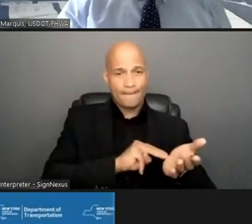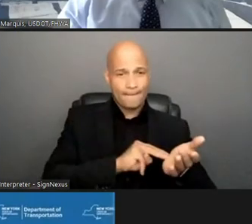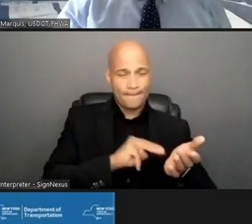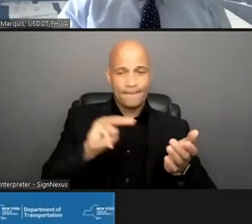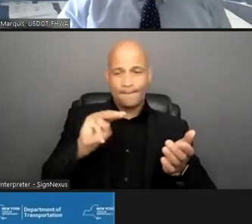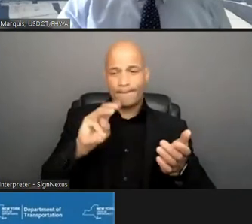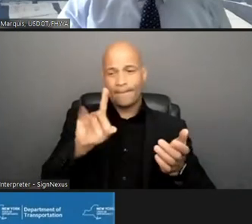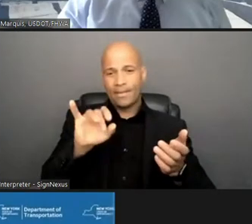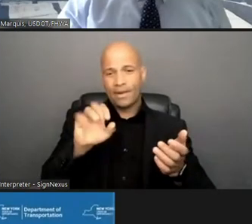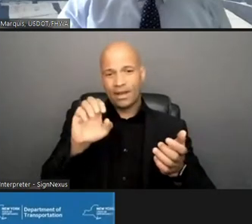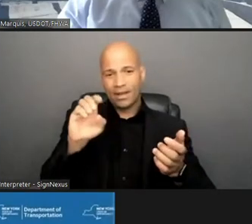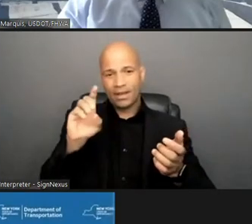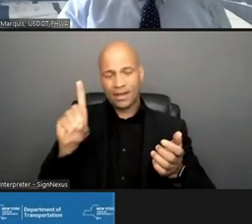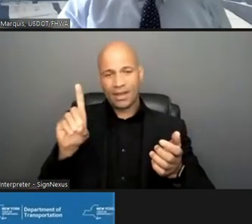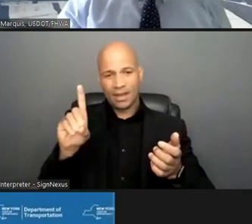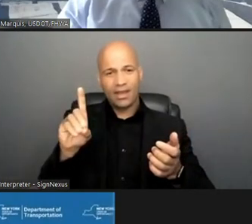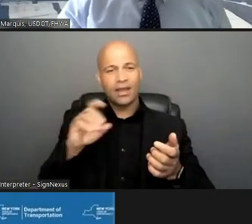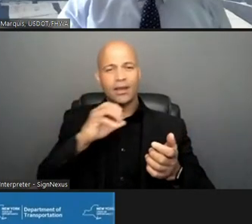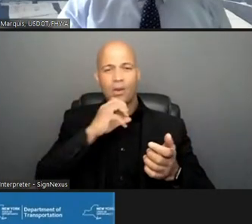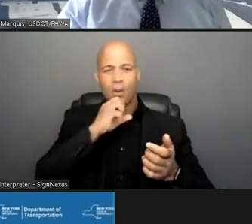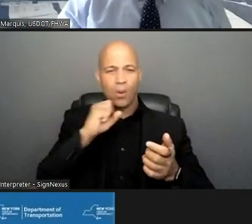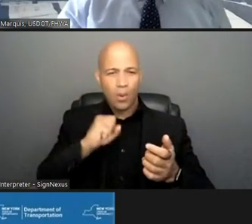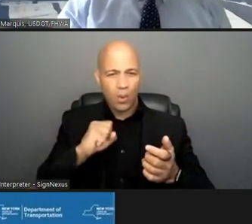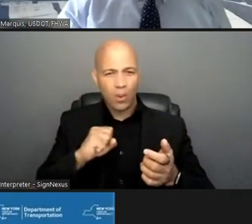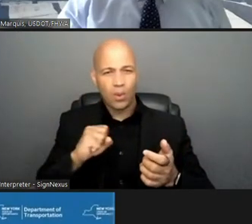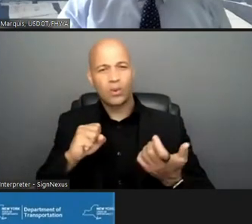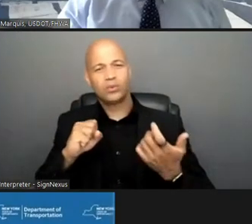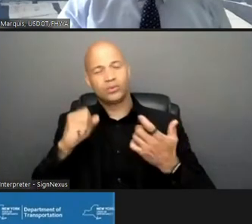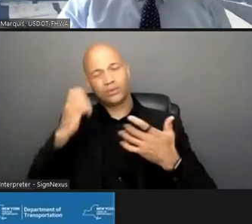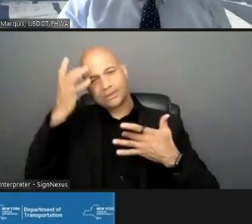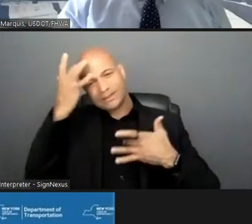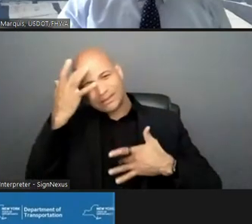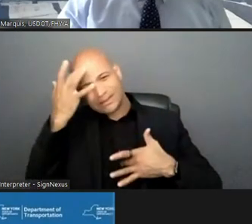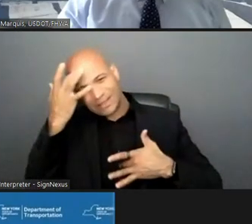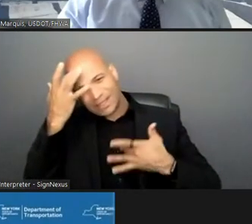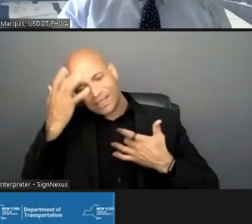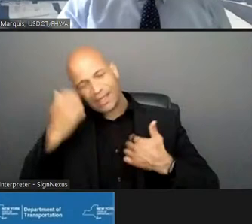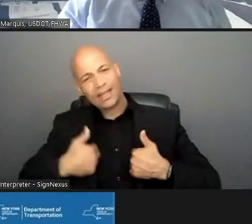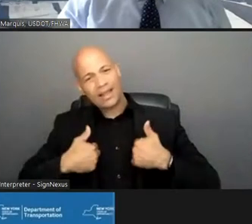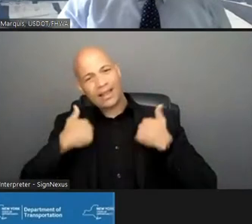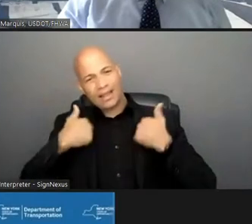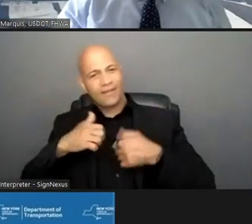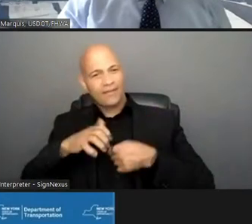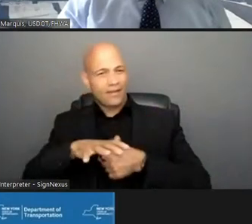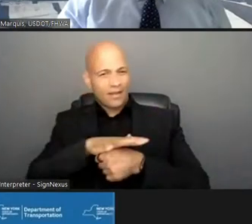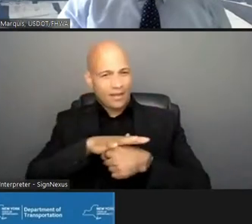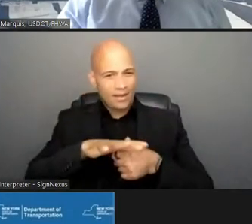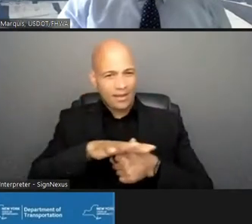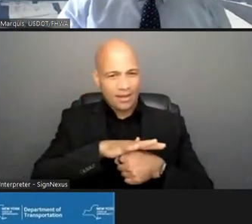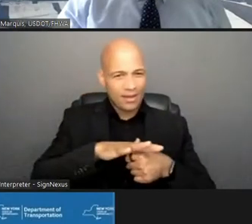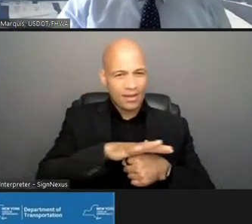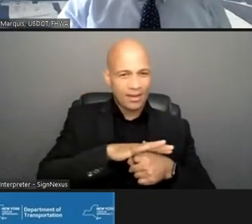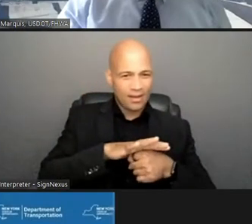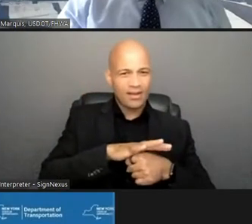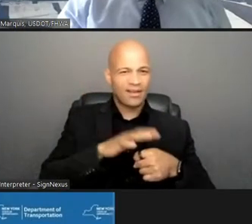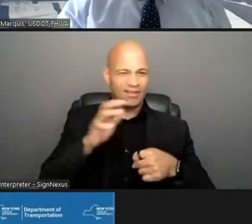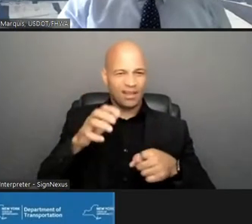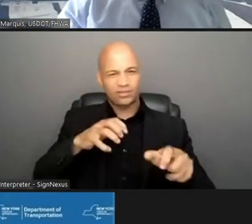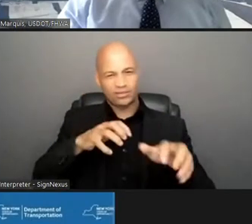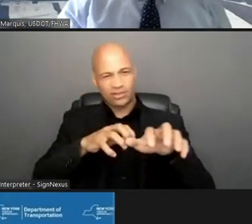as well as generally elderly people or sickly people who live within the the new congestion